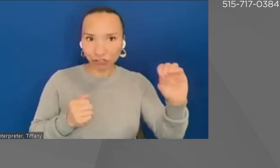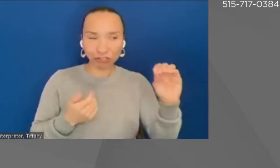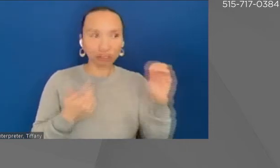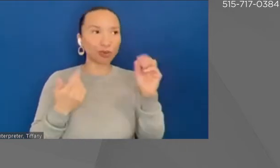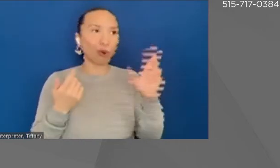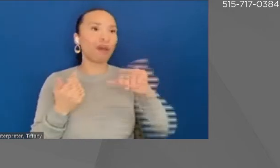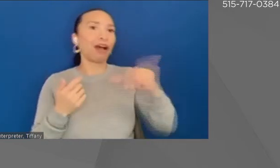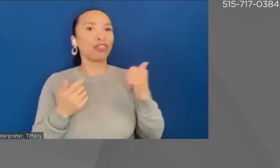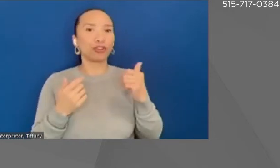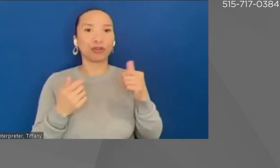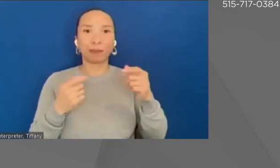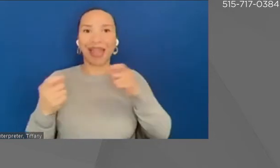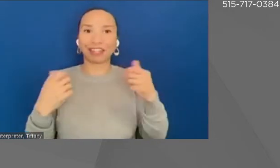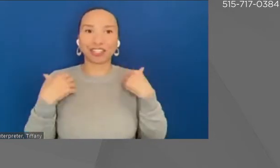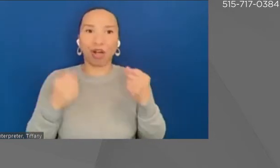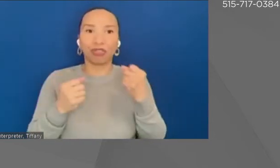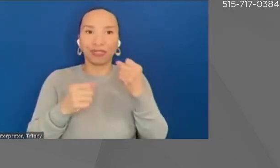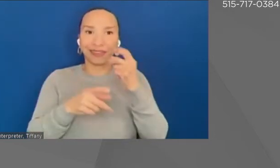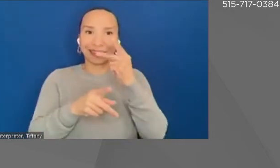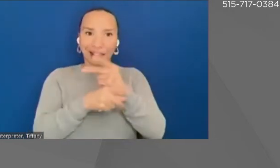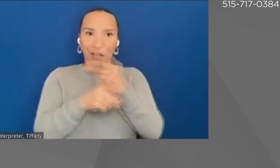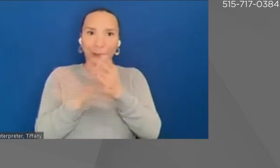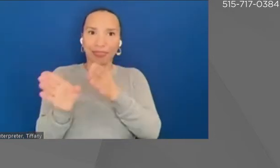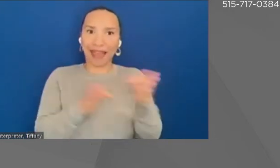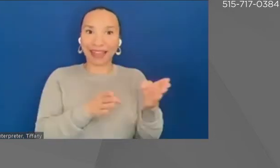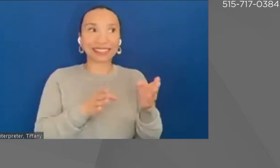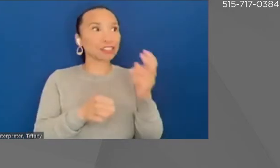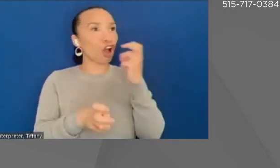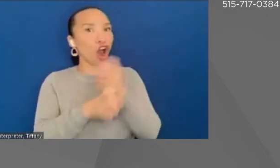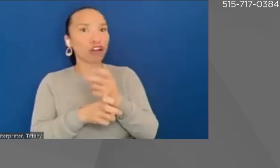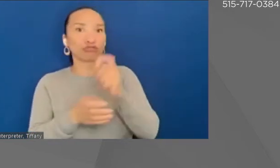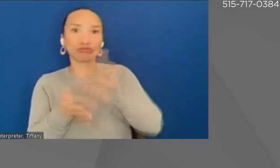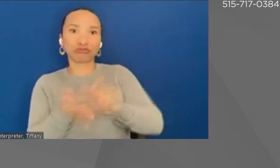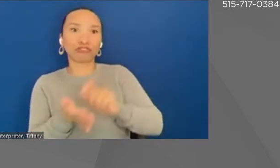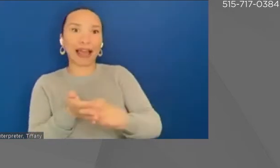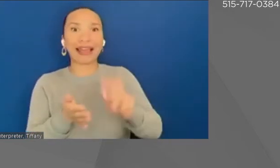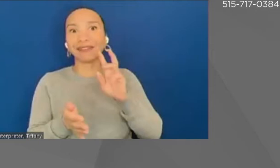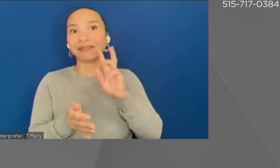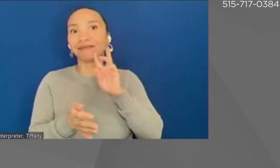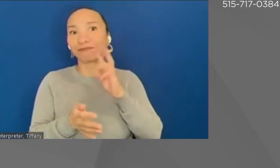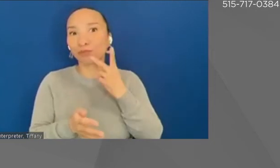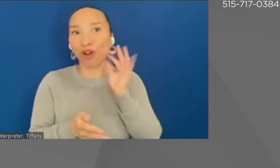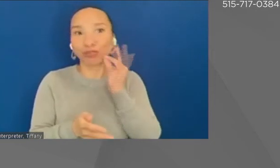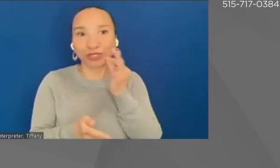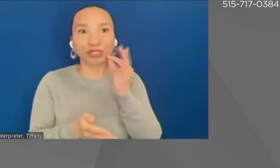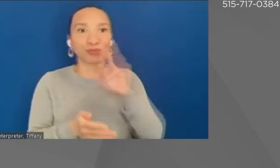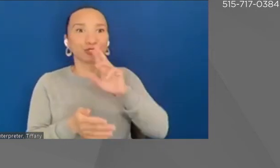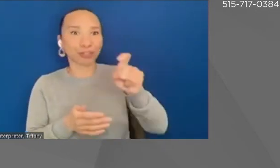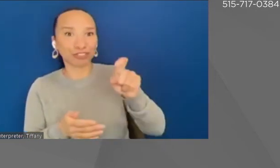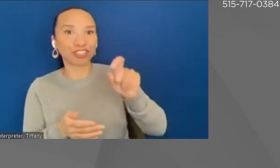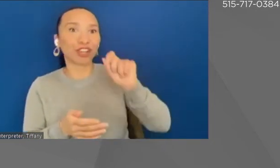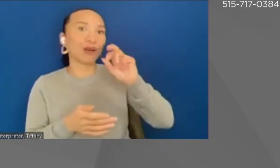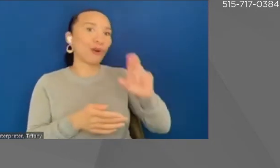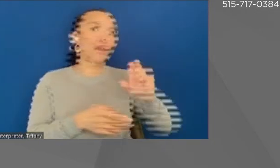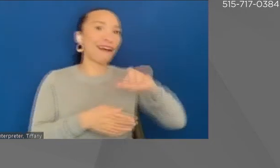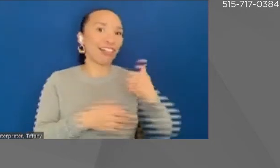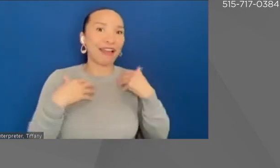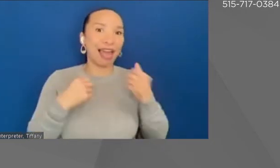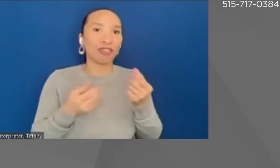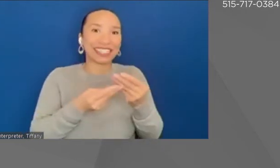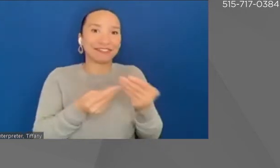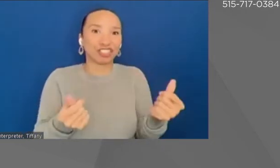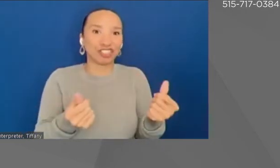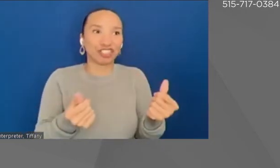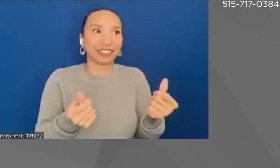It's possible to write produce prescriptions or nutrition interventions into contracts